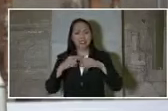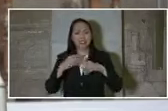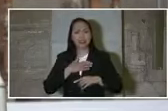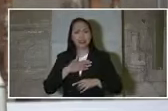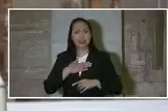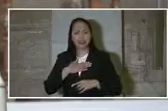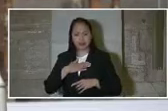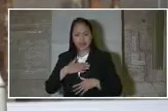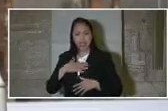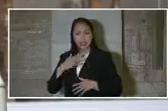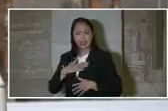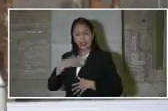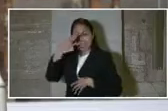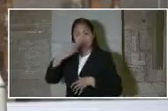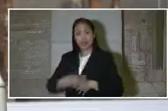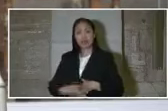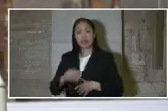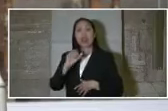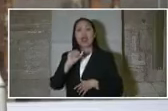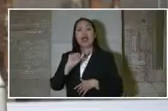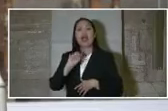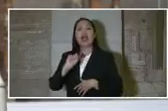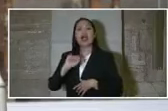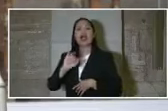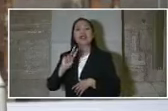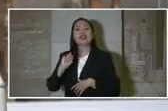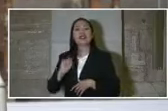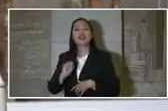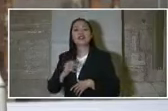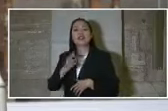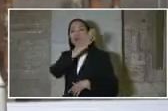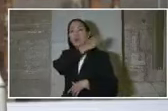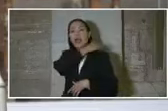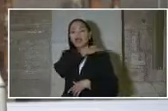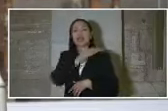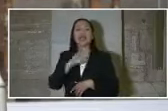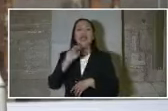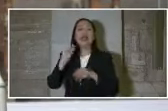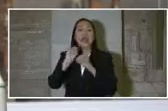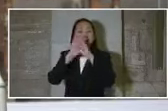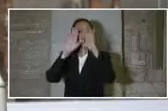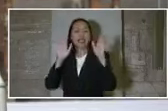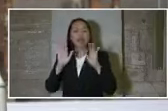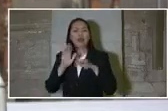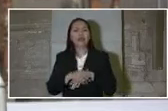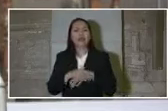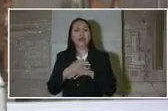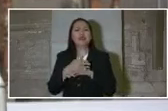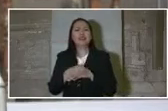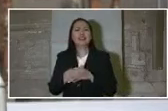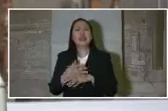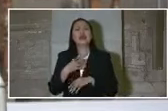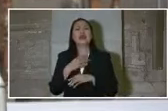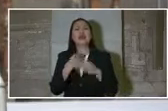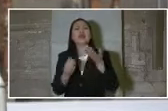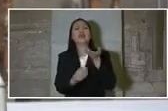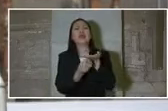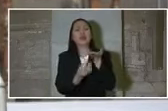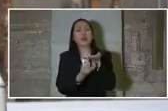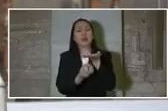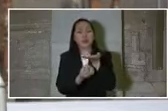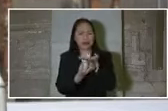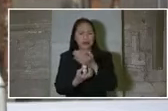likod ilaw, no? Kulang na lang magluto siya, no? Asin at ilaw, no?